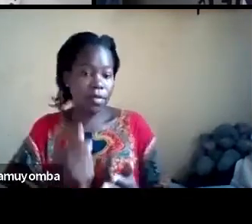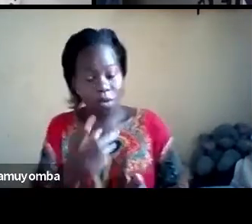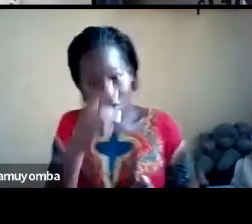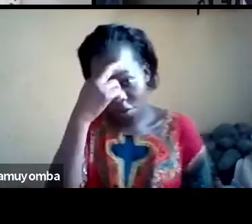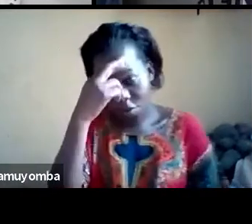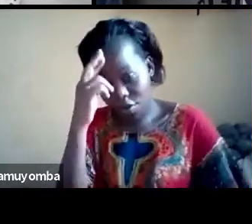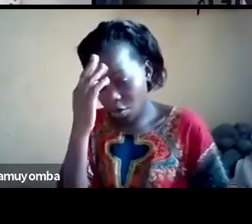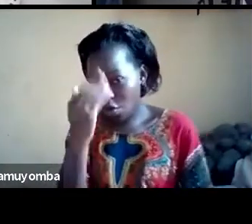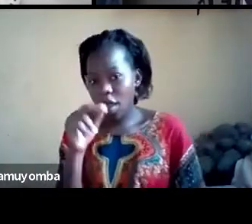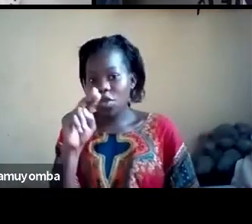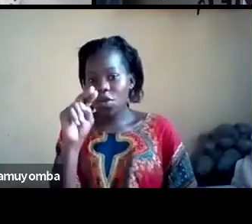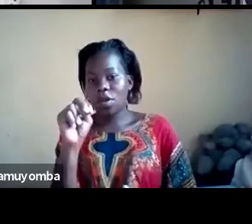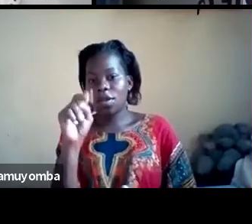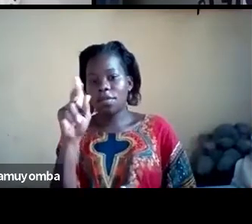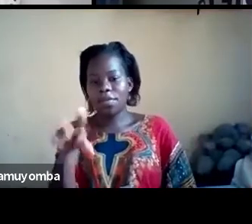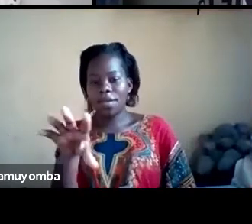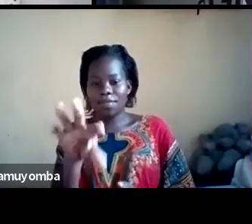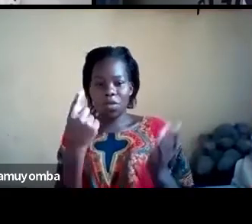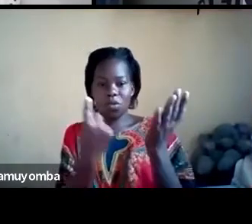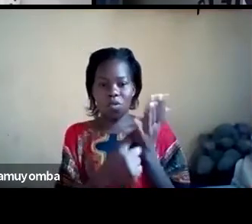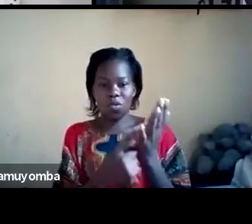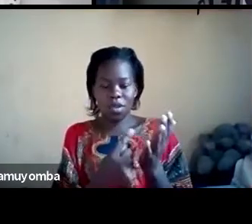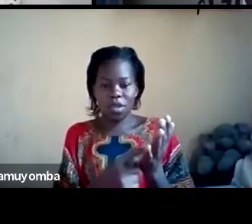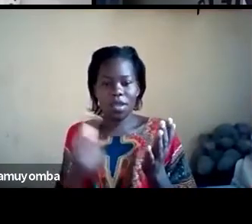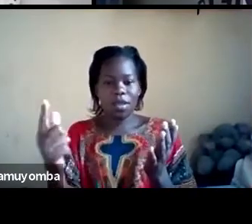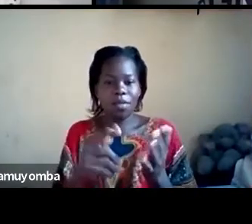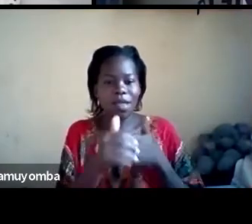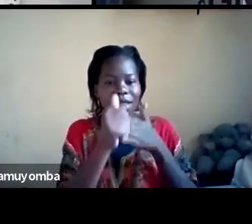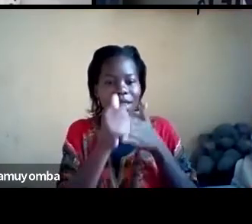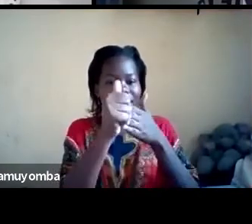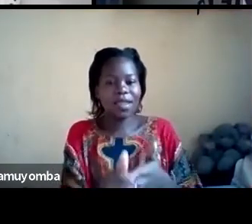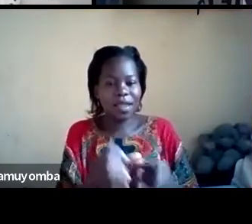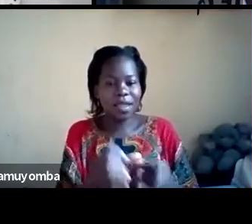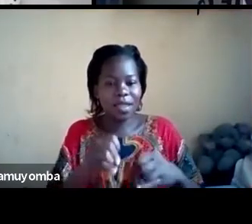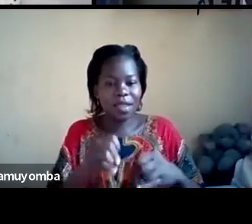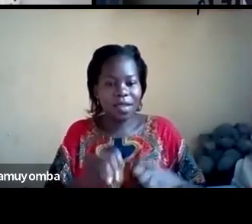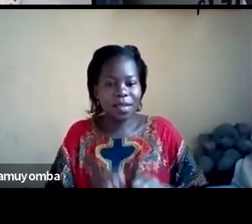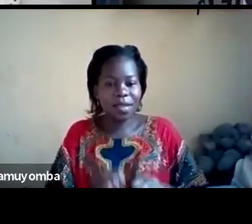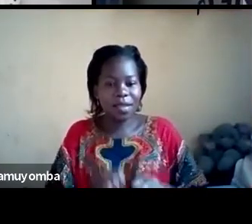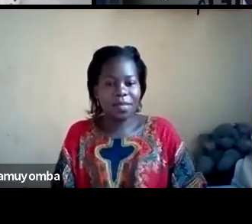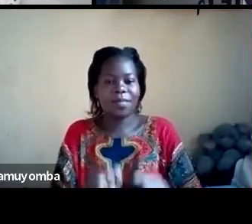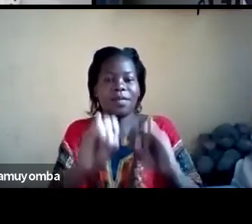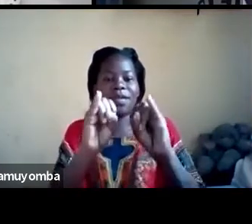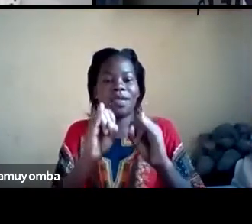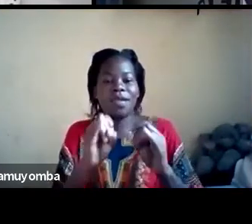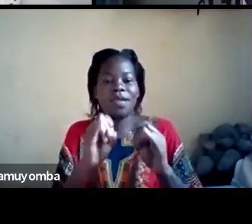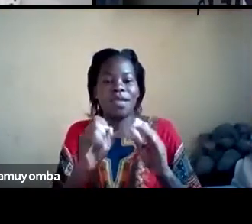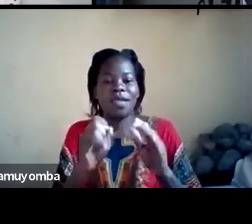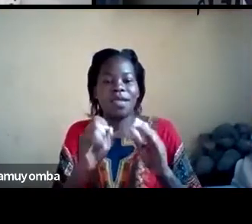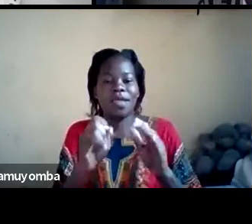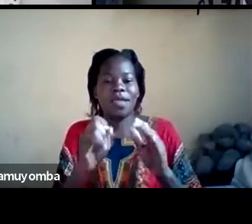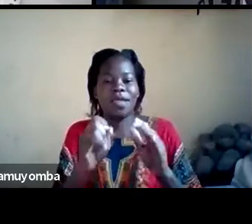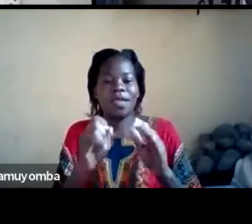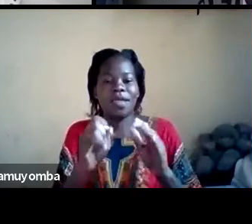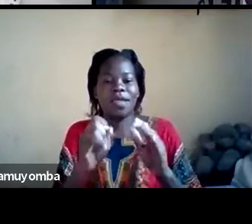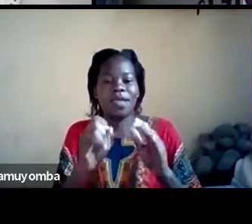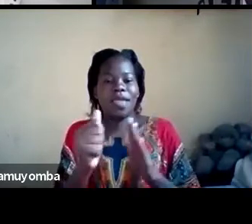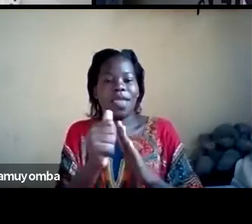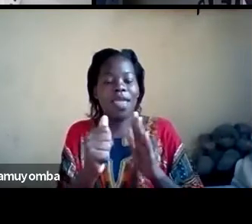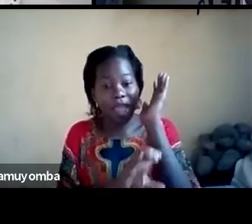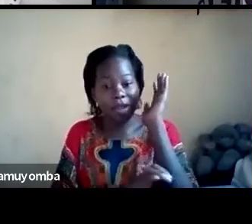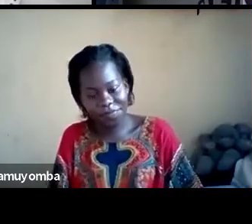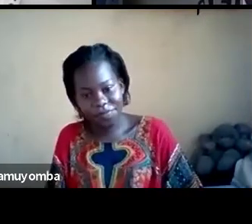UNDP picked on Uganda to be a pioneer implementing country for the development